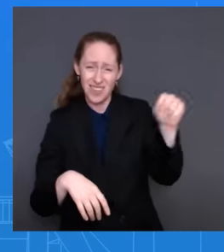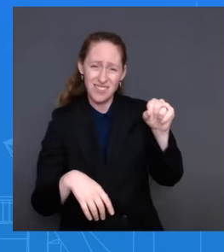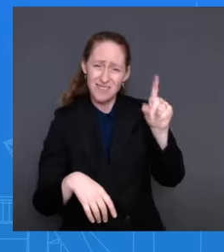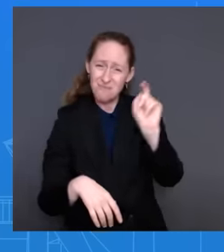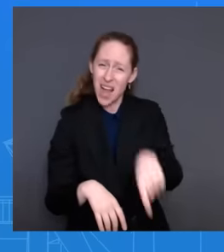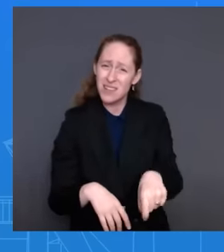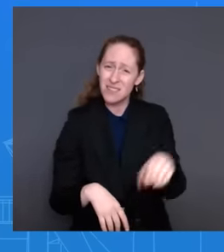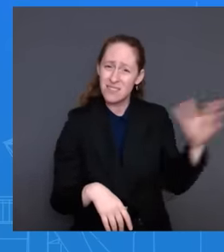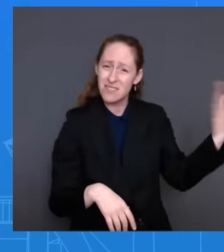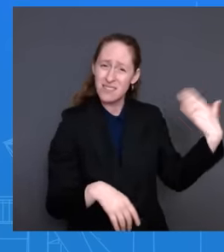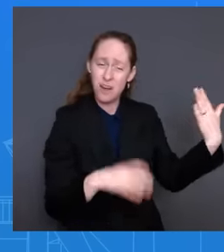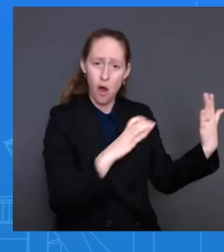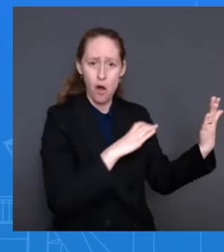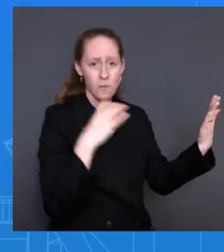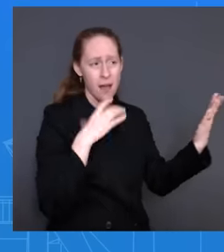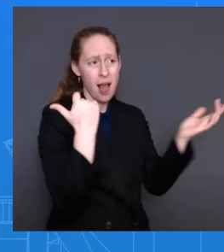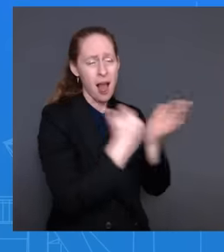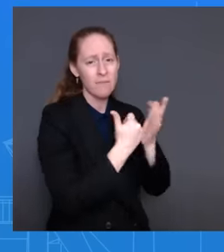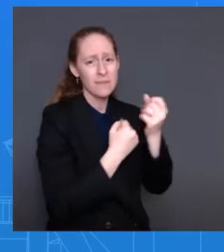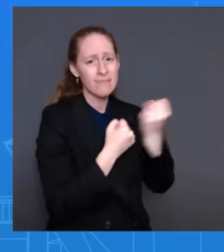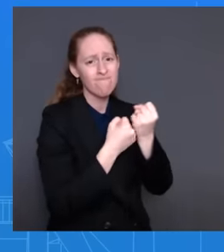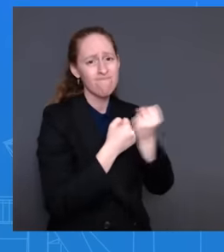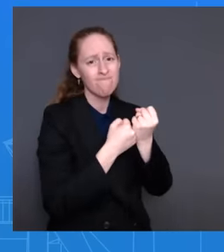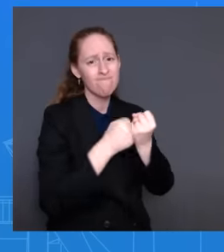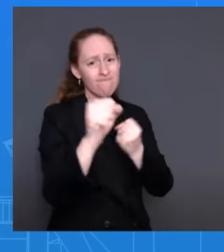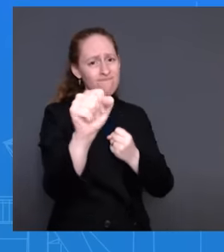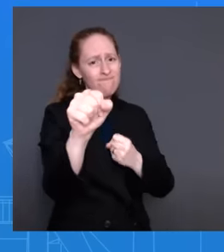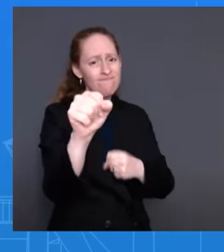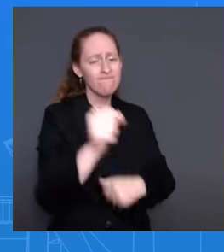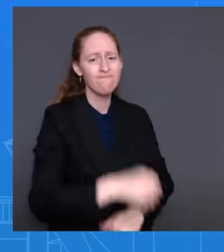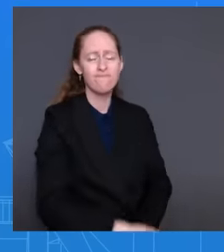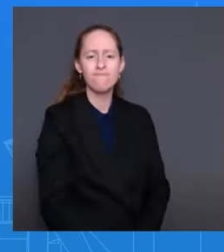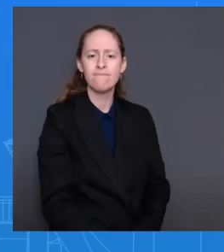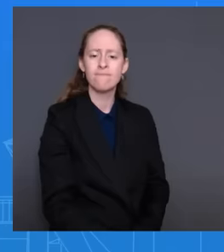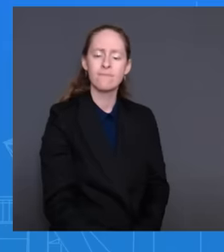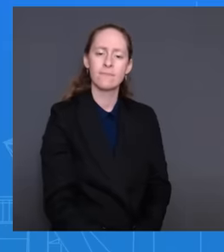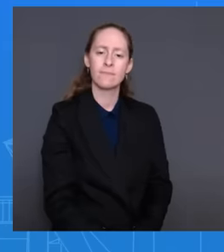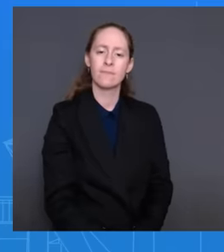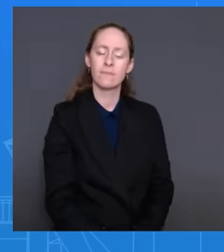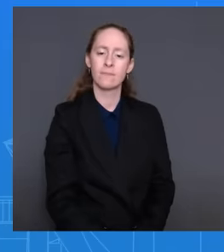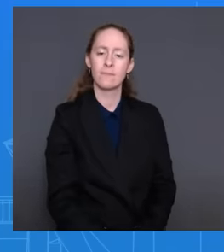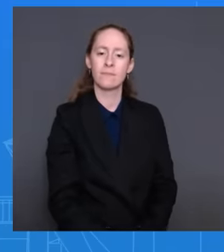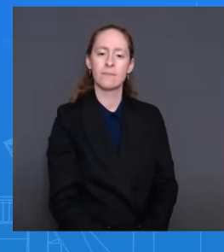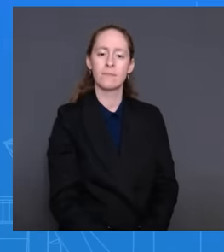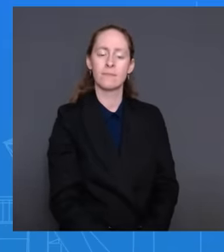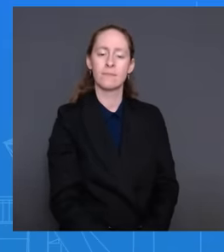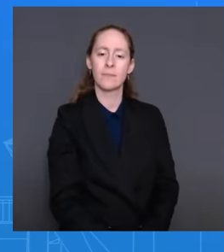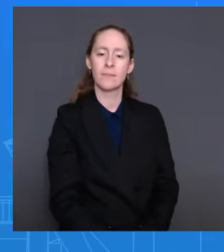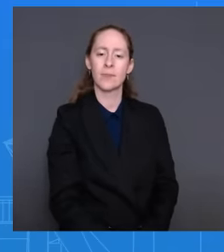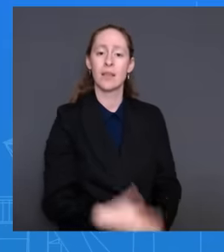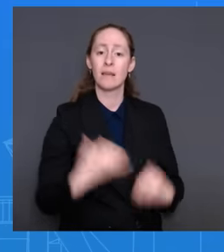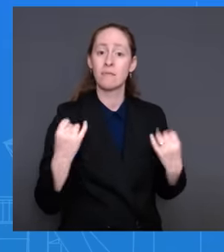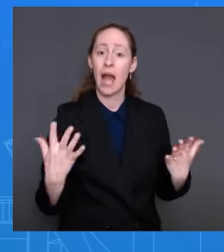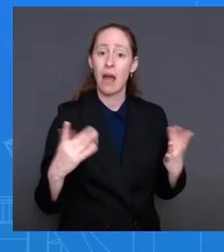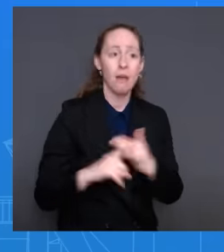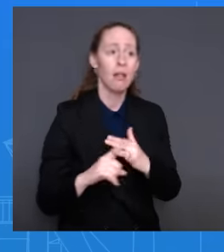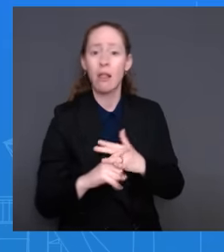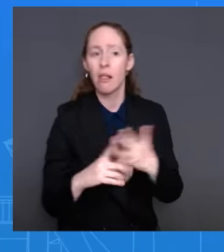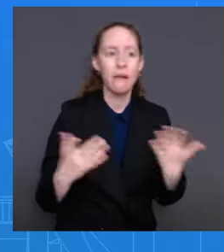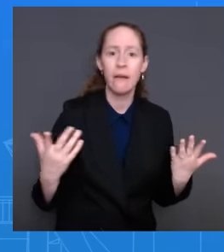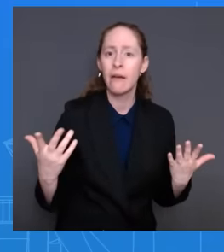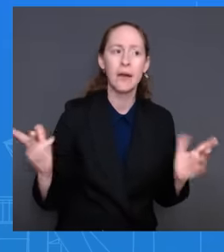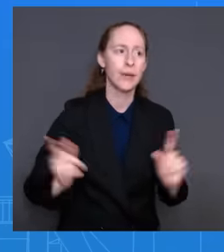with respect to supply chains, they circle back to the issue of semiconductors. And we remain extremely vulnerable to the supply